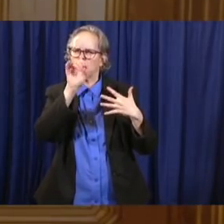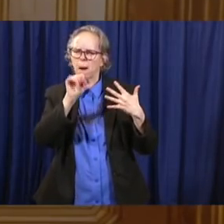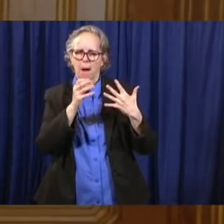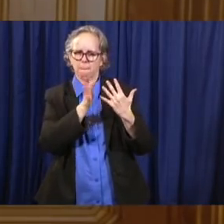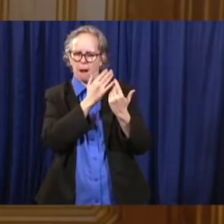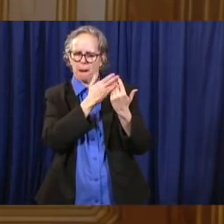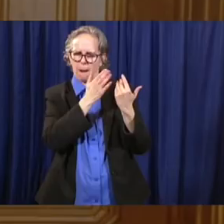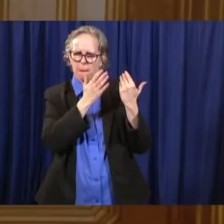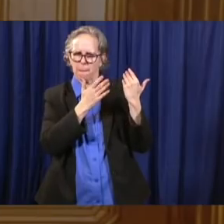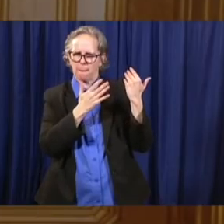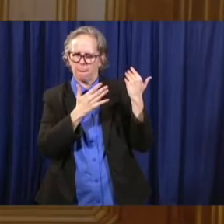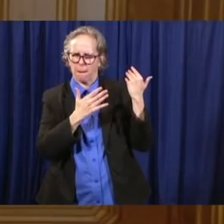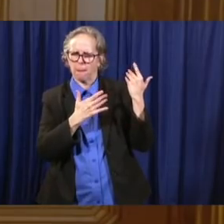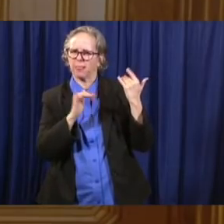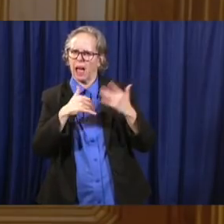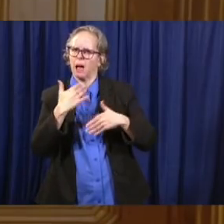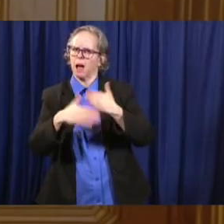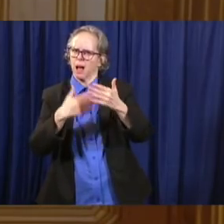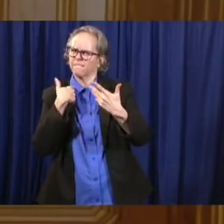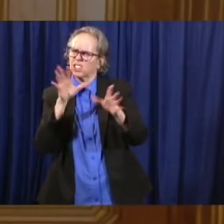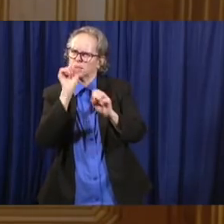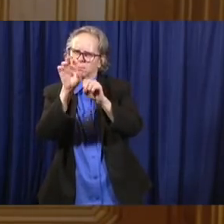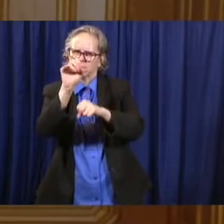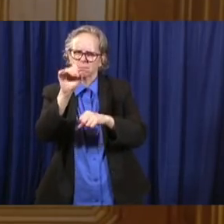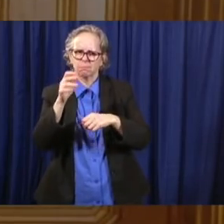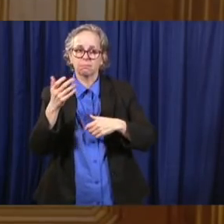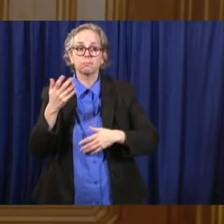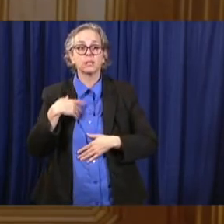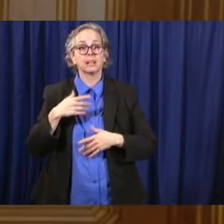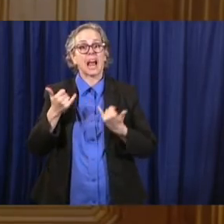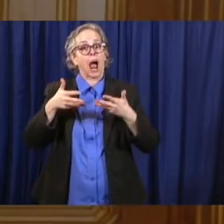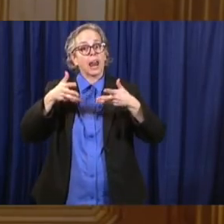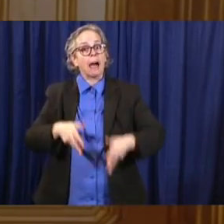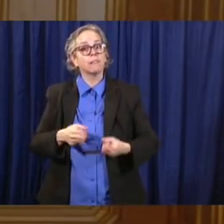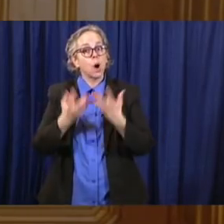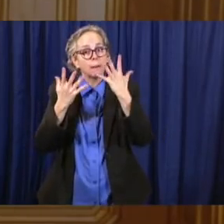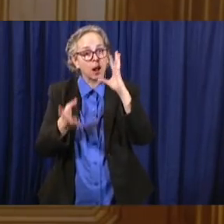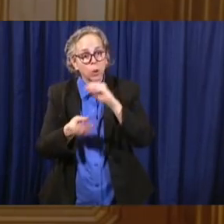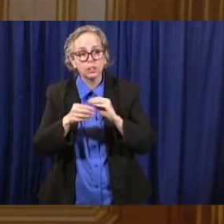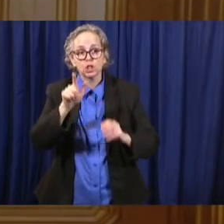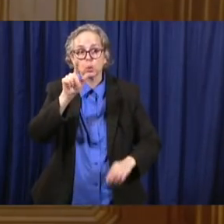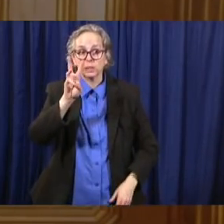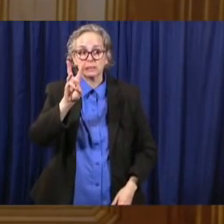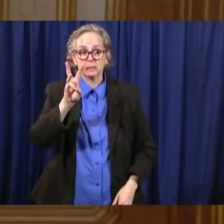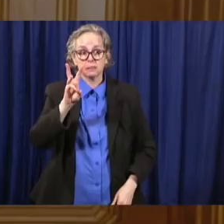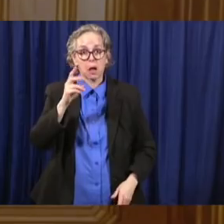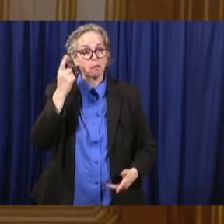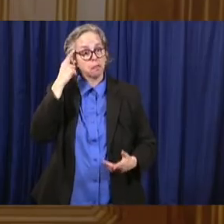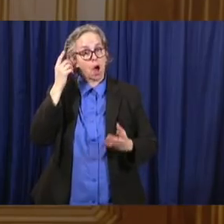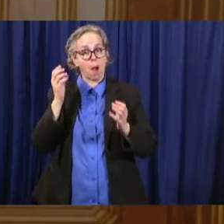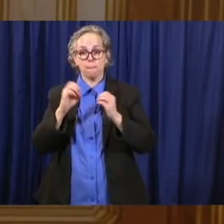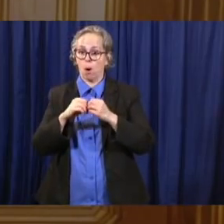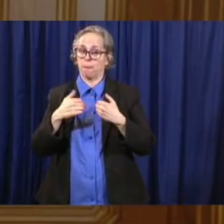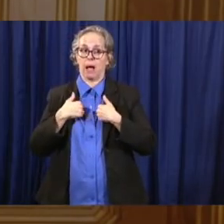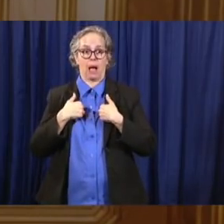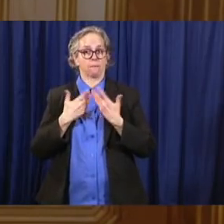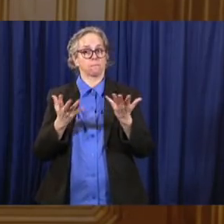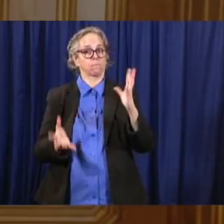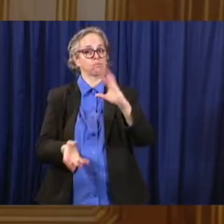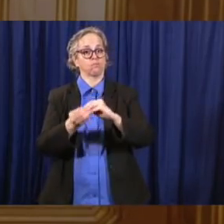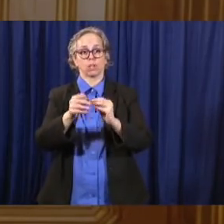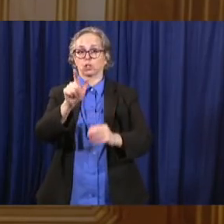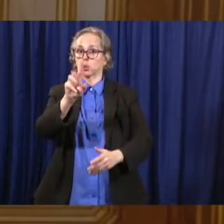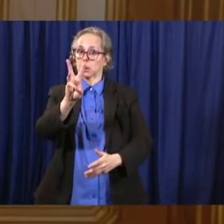that process, and we came up with 26 names. Frankly, I would have thought it would have been more, but that's what we ended up with,